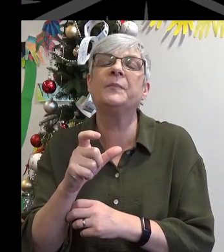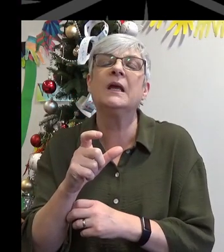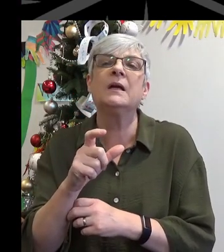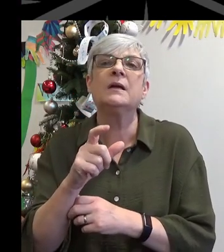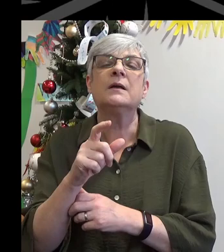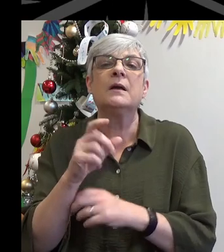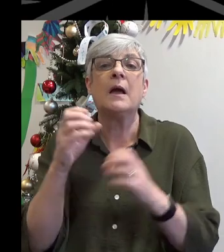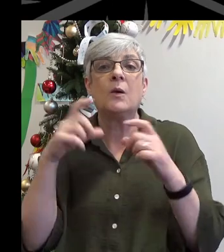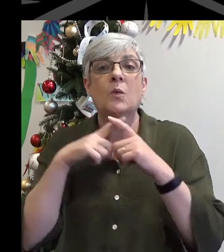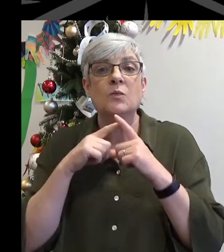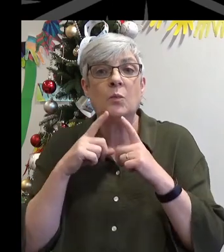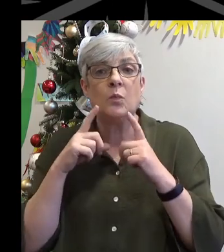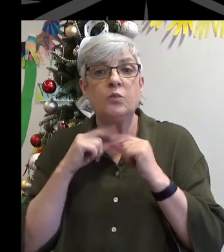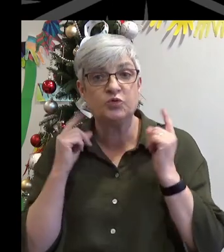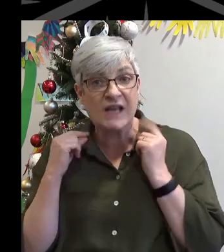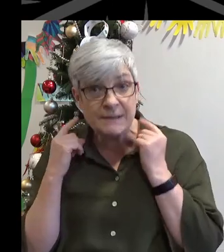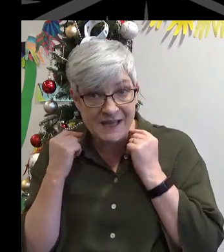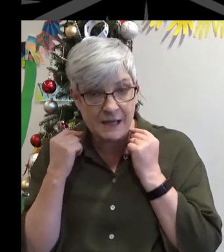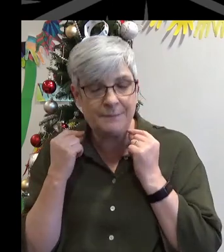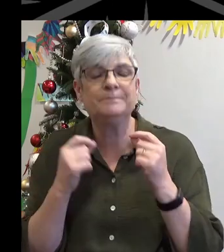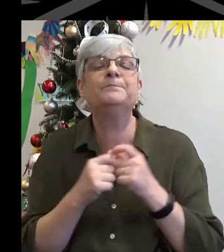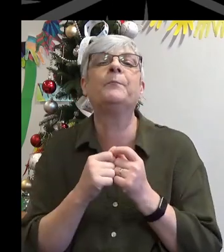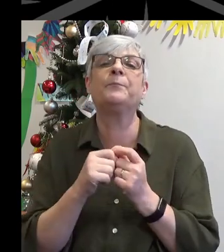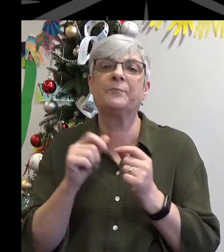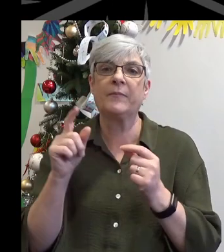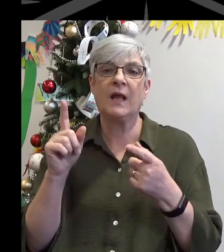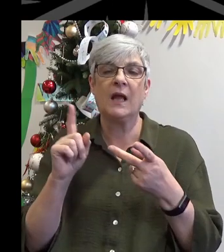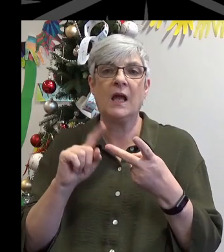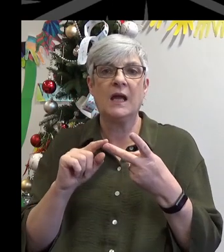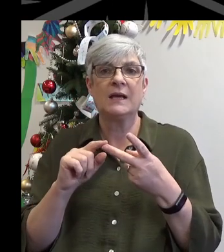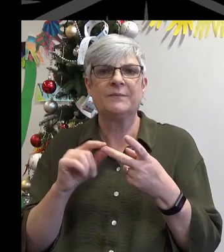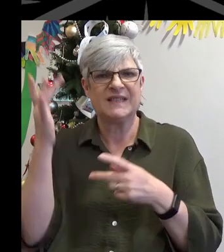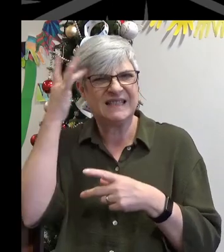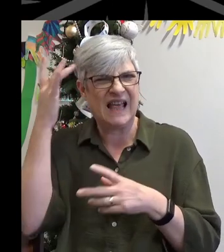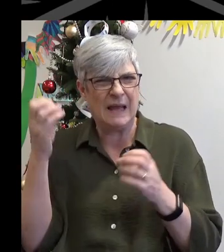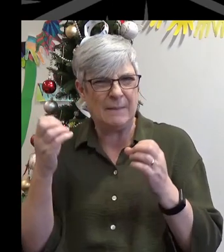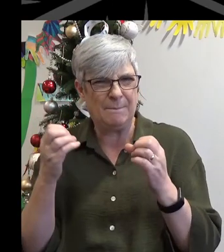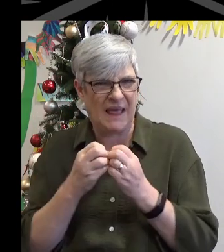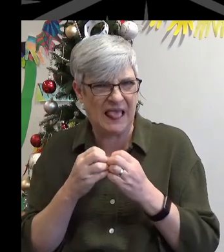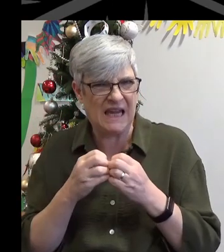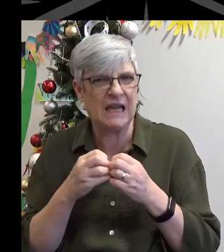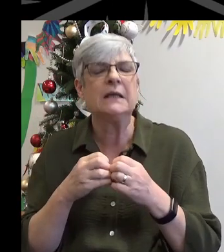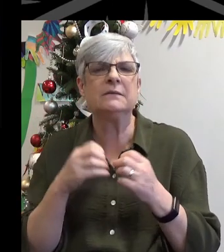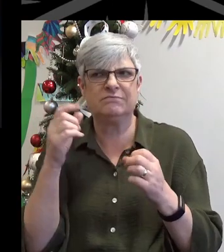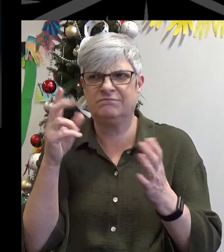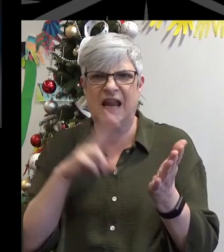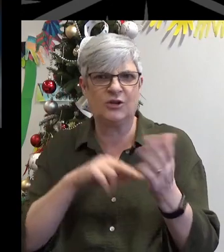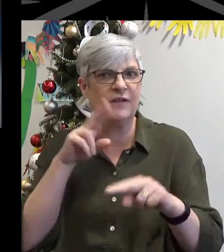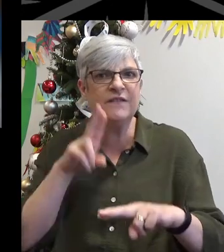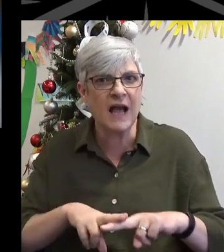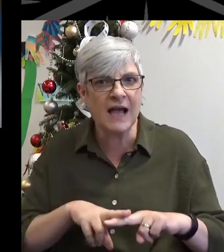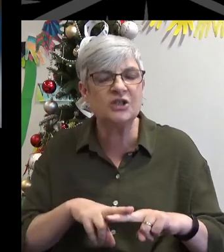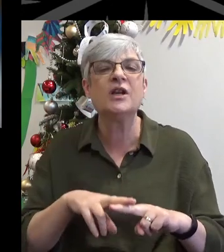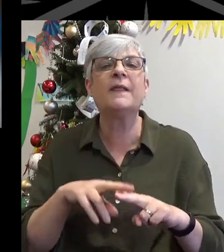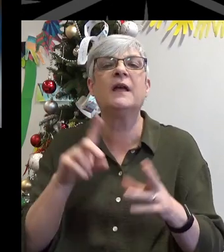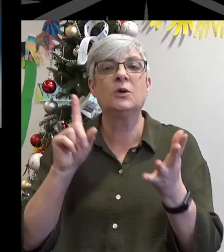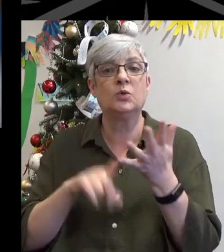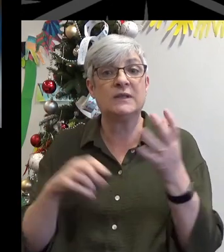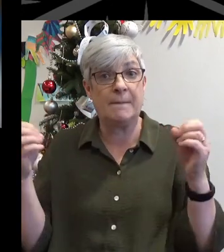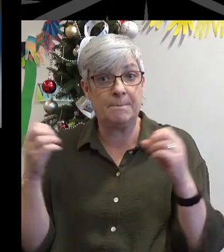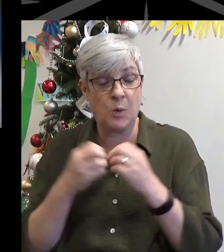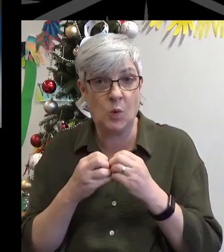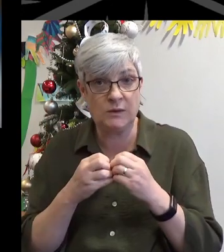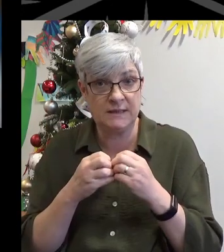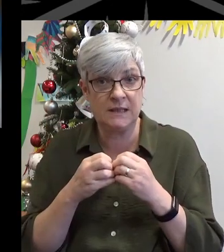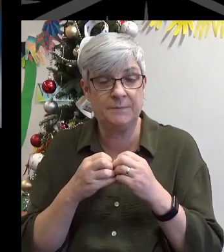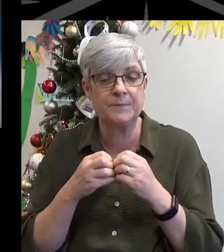Then we had Billy Shakespeare. Then we had Silly Billy, Nigel Farage. Usain Bolt came